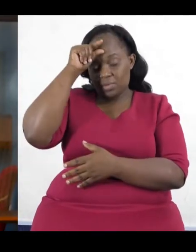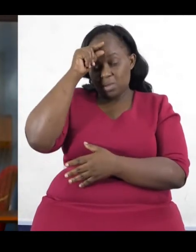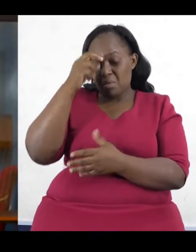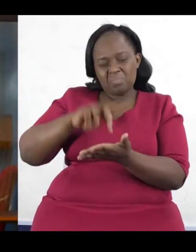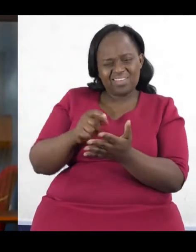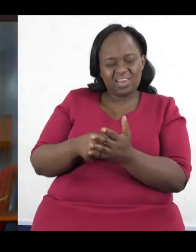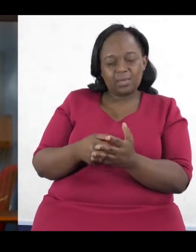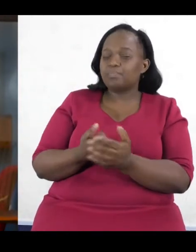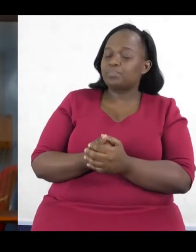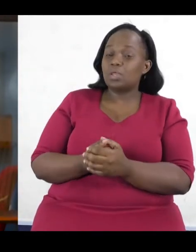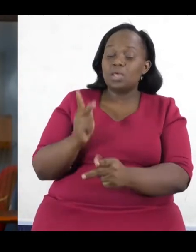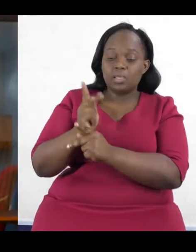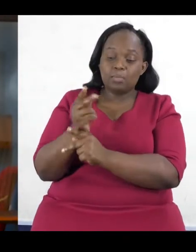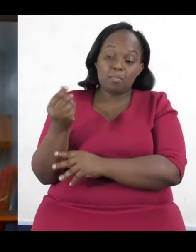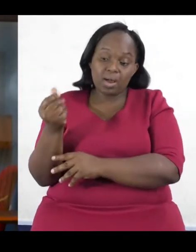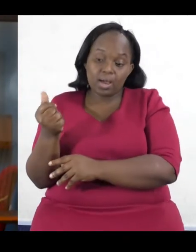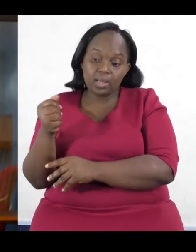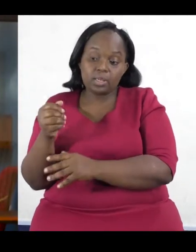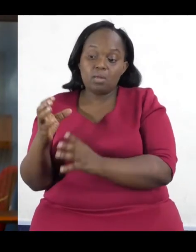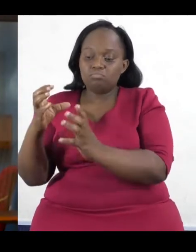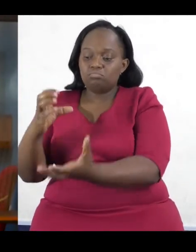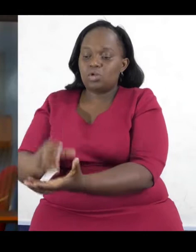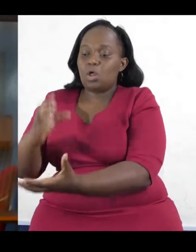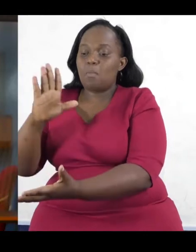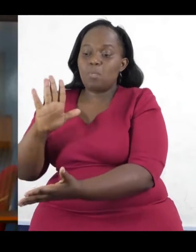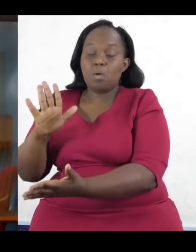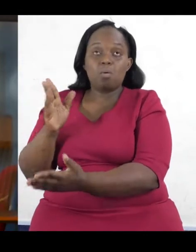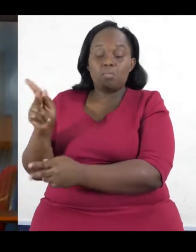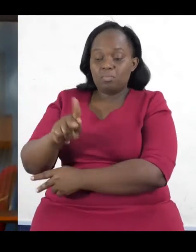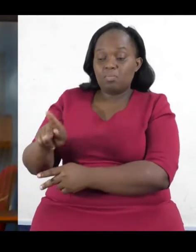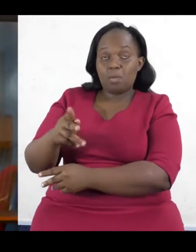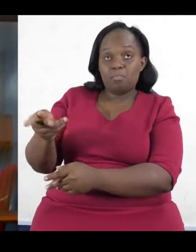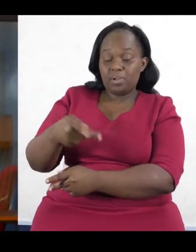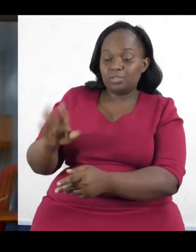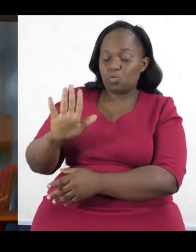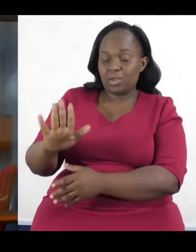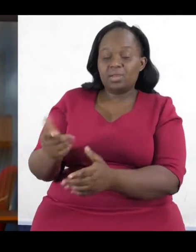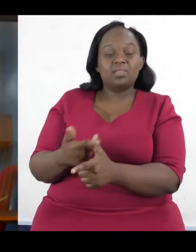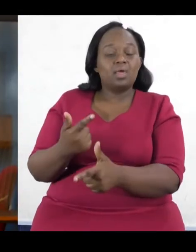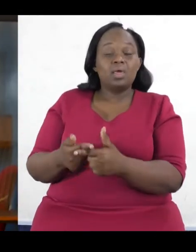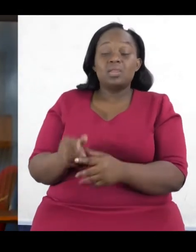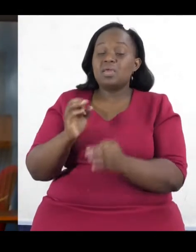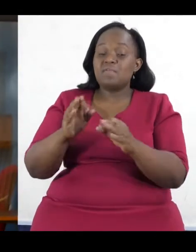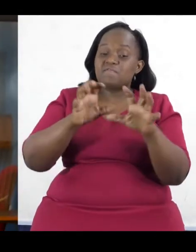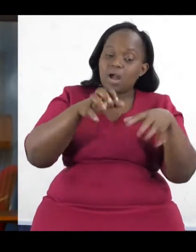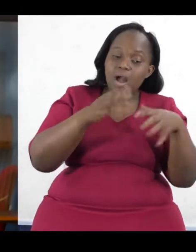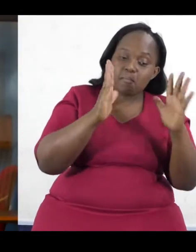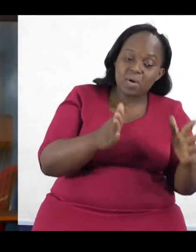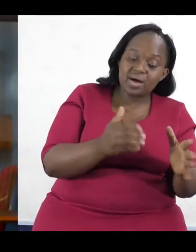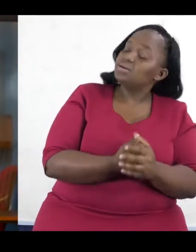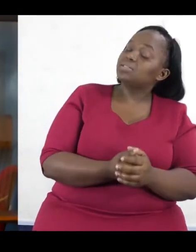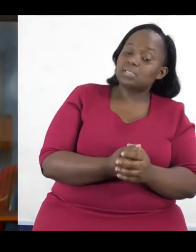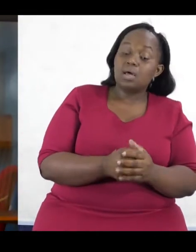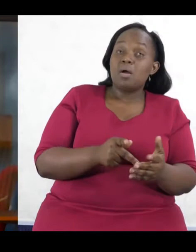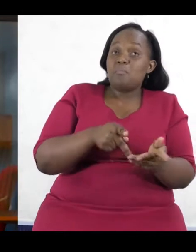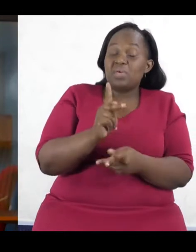kitty and using it like a collateral so that in case the farmers are not able to pay, we are not going to grab their land.